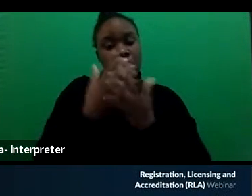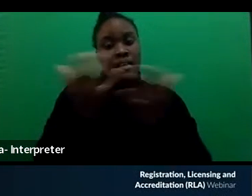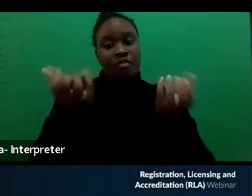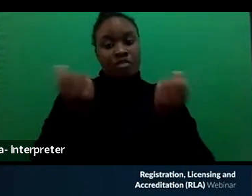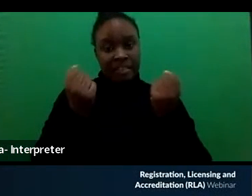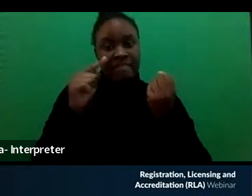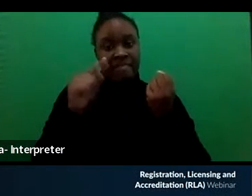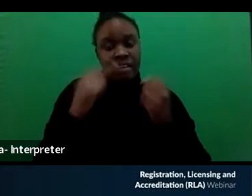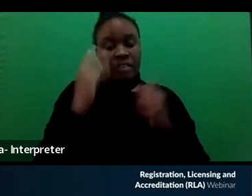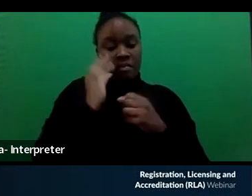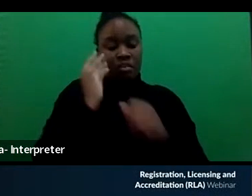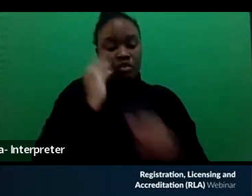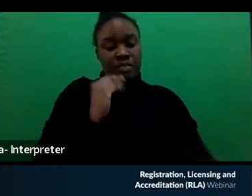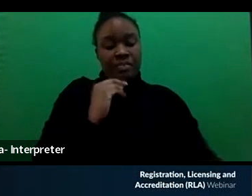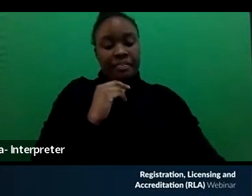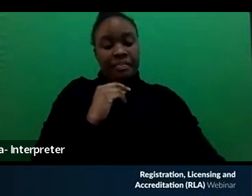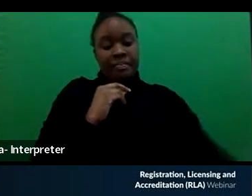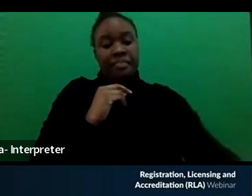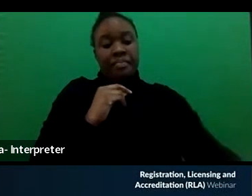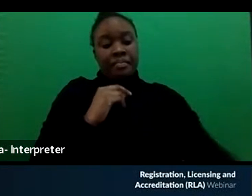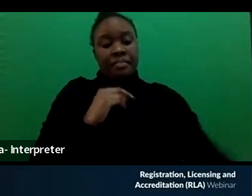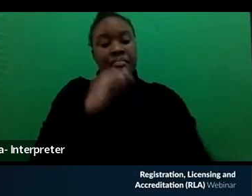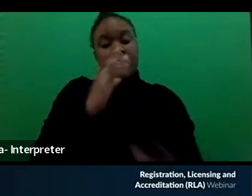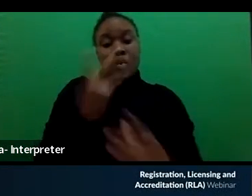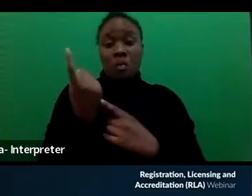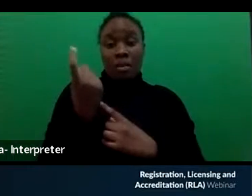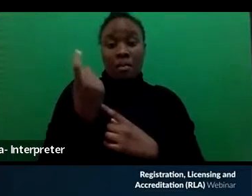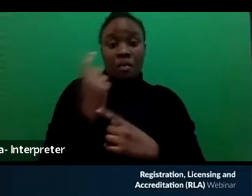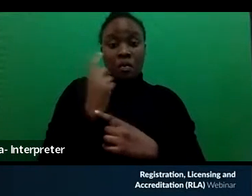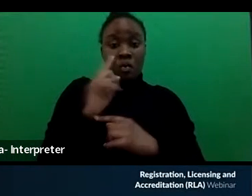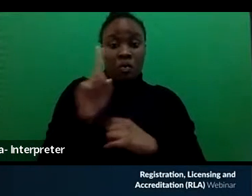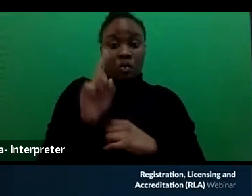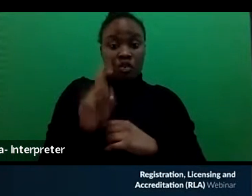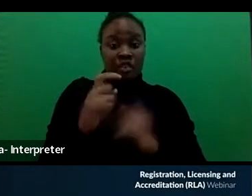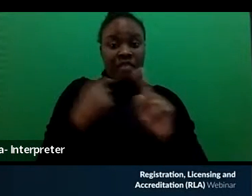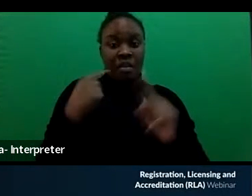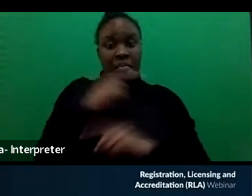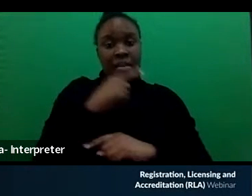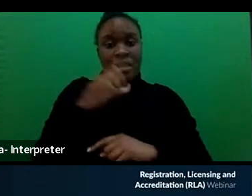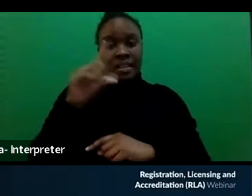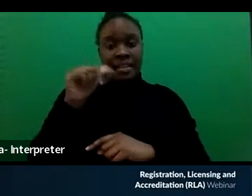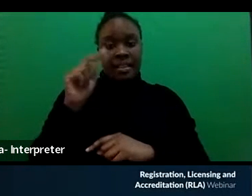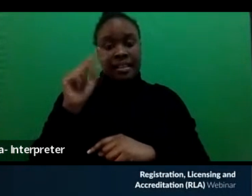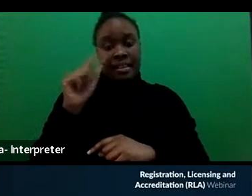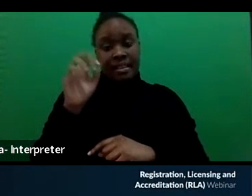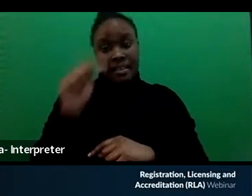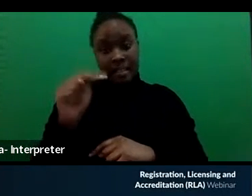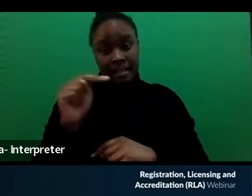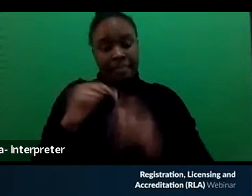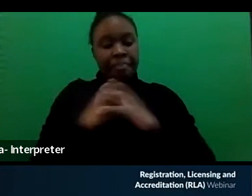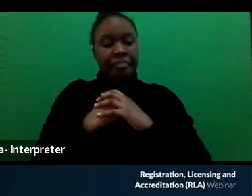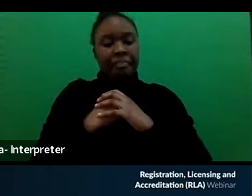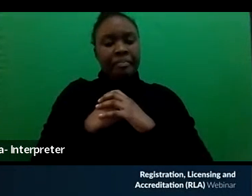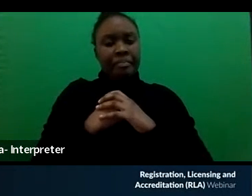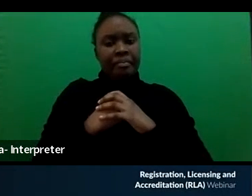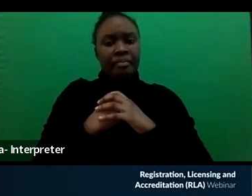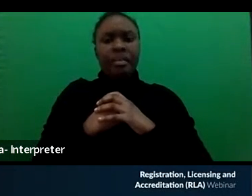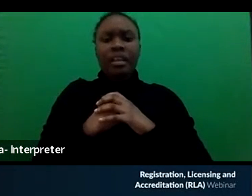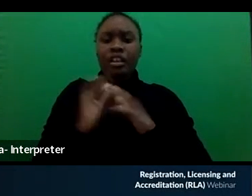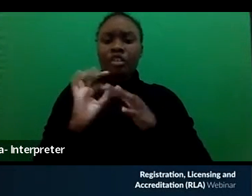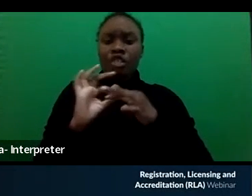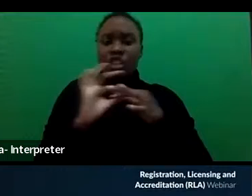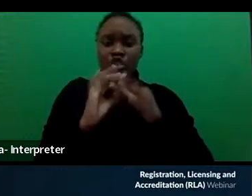information. One more question from Denton. Denton is asking, is the relationship model active on